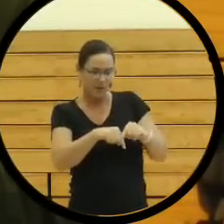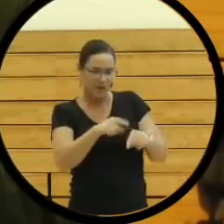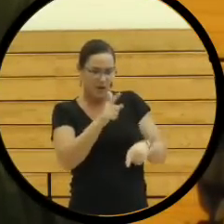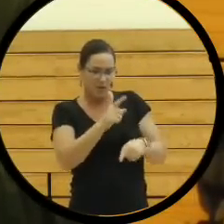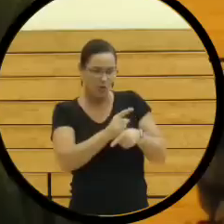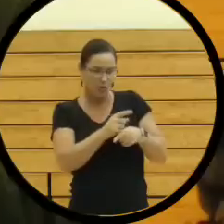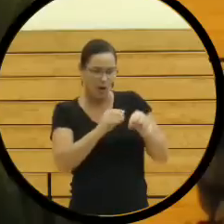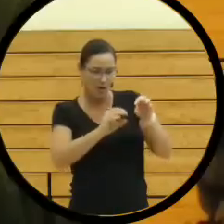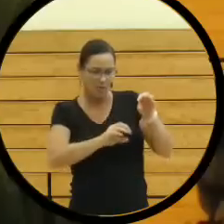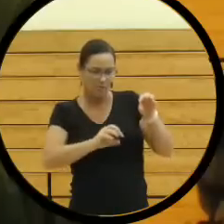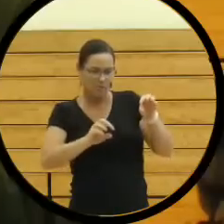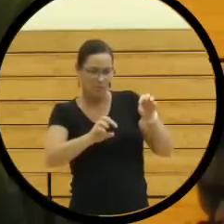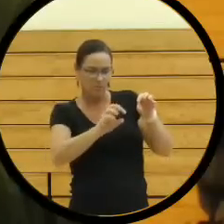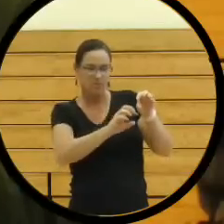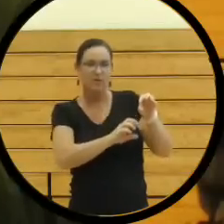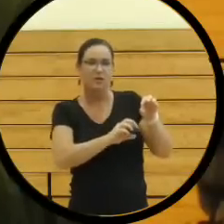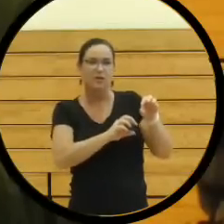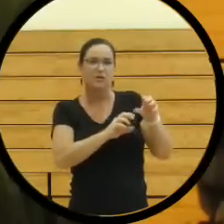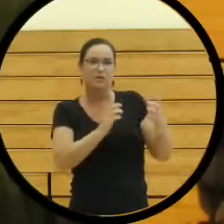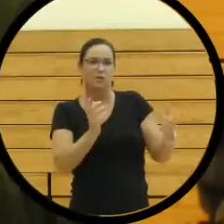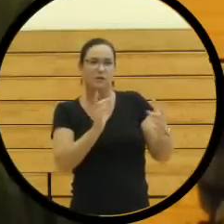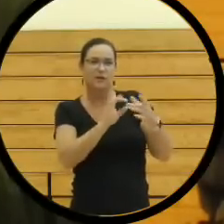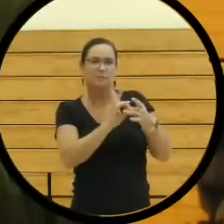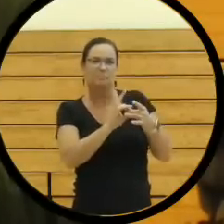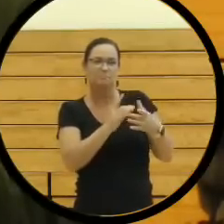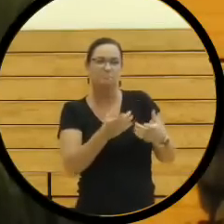configuration to be part of that.